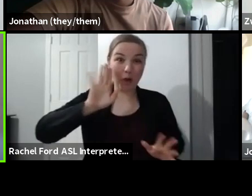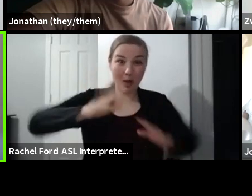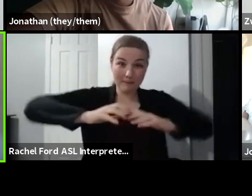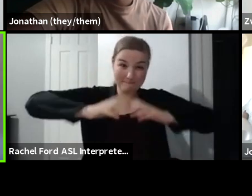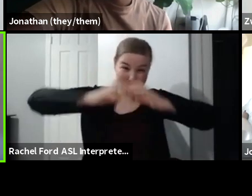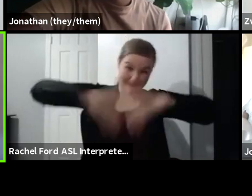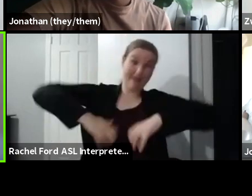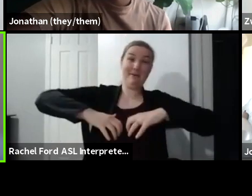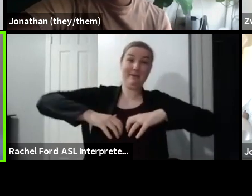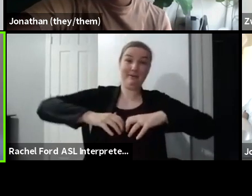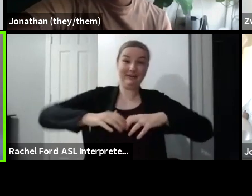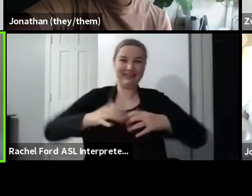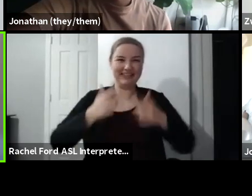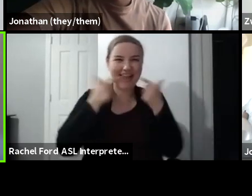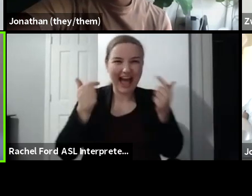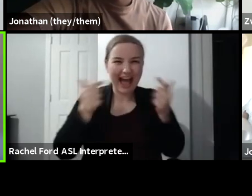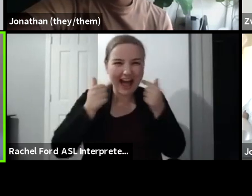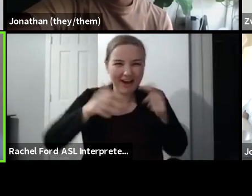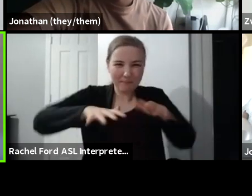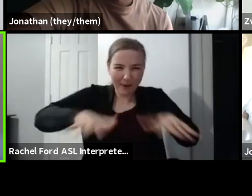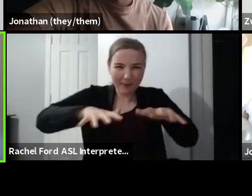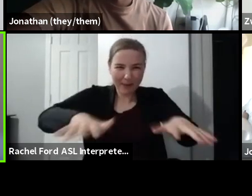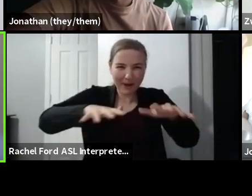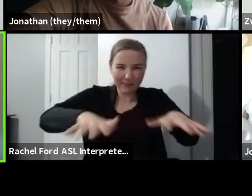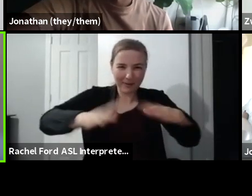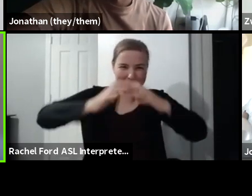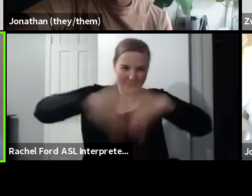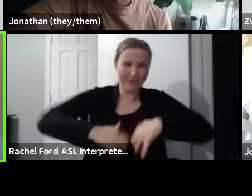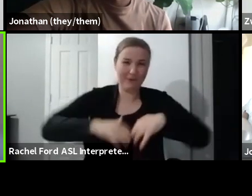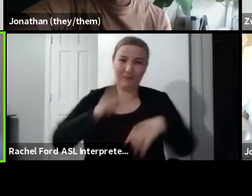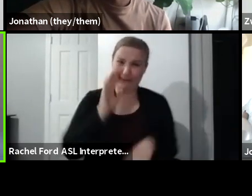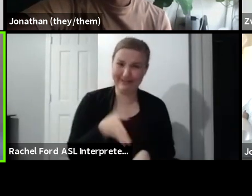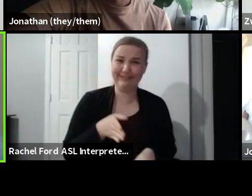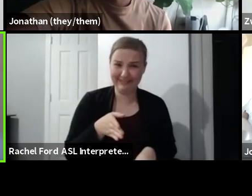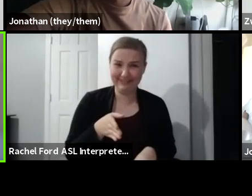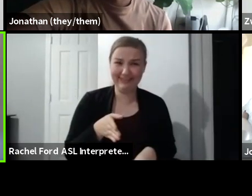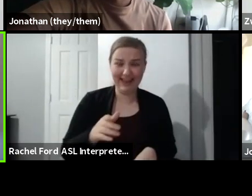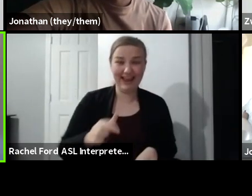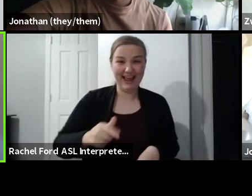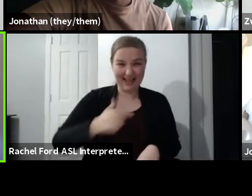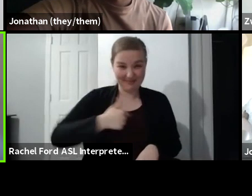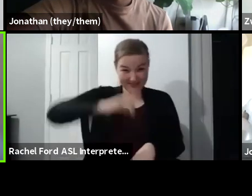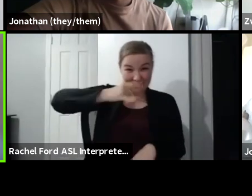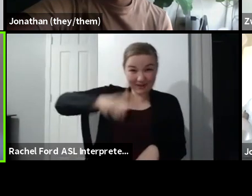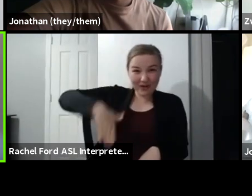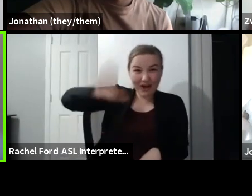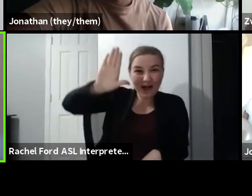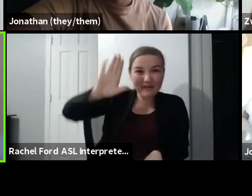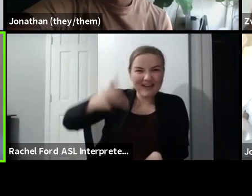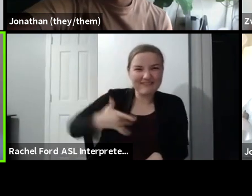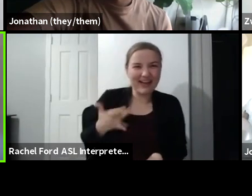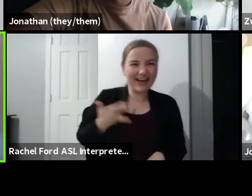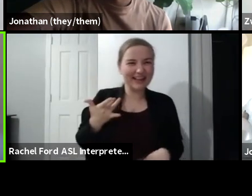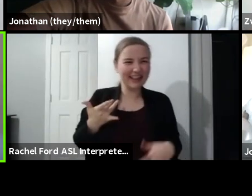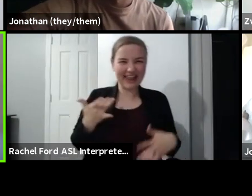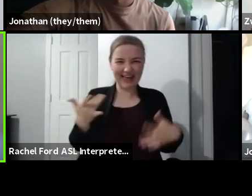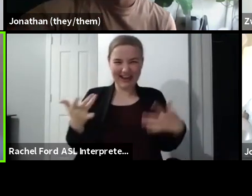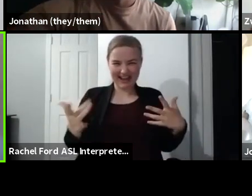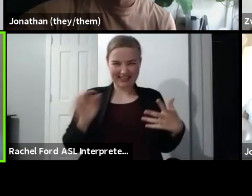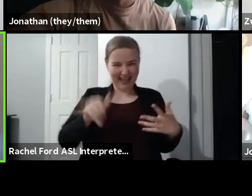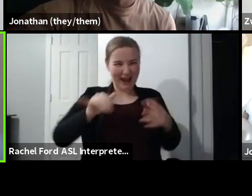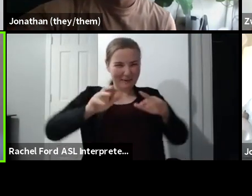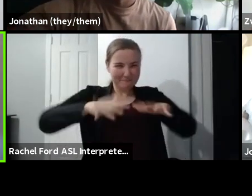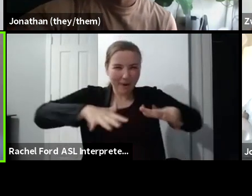vibration. Like when I was a kid, I felt like the air was vibrating from the laughter and the loudness, and like